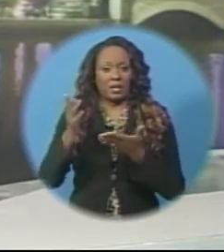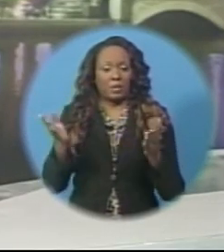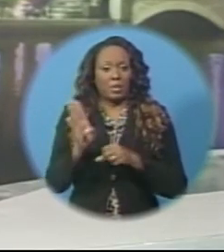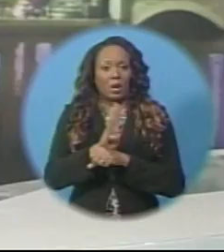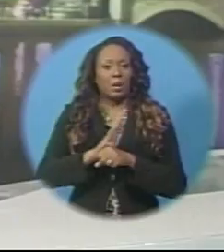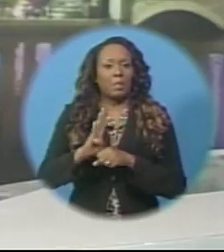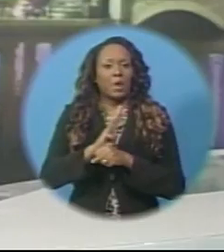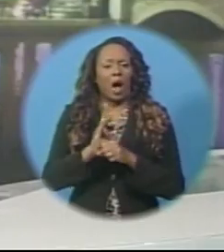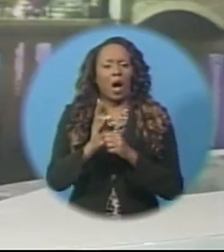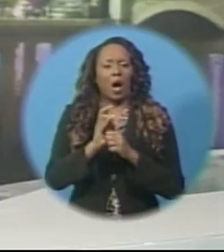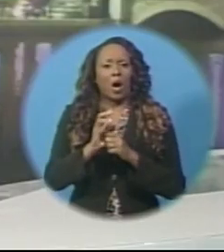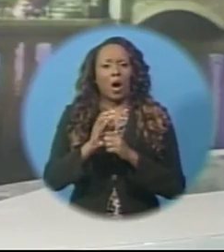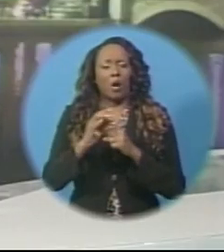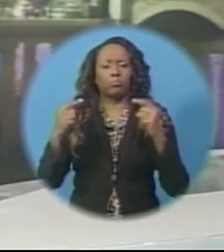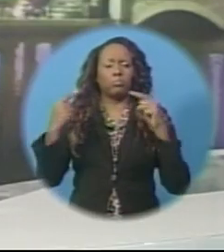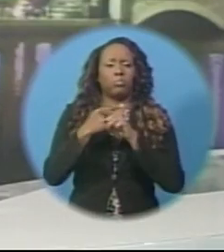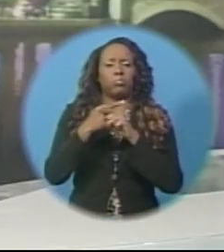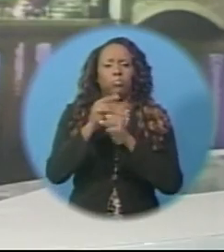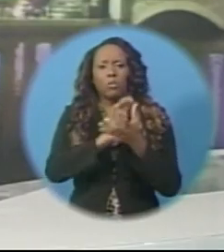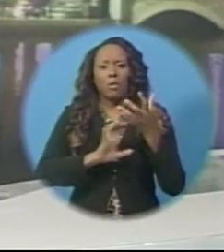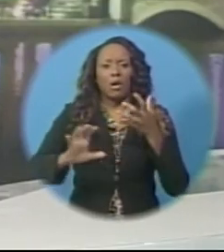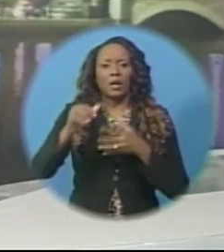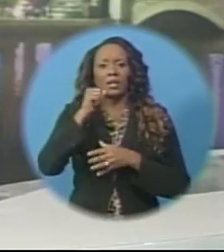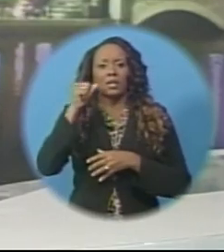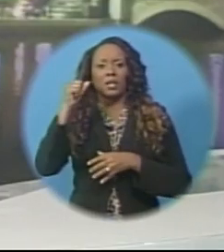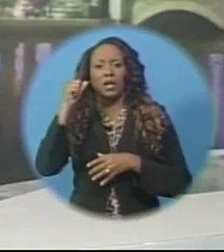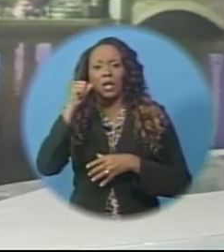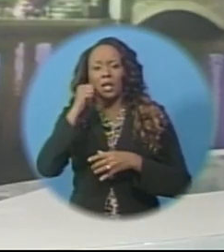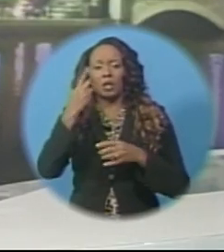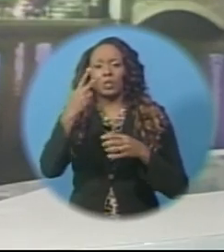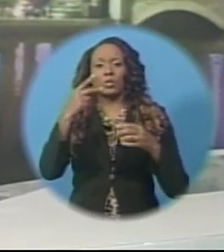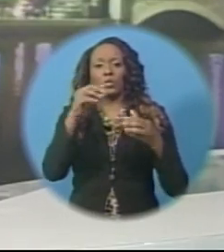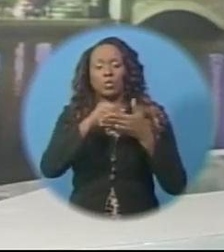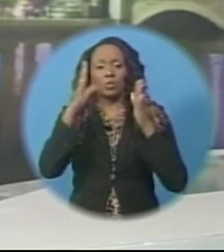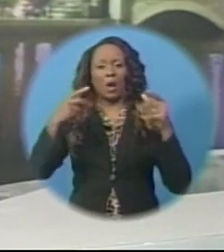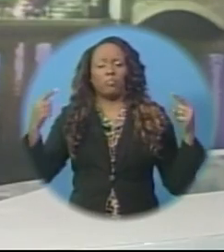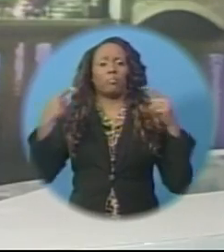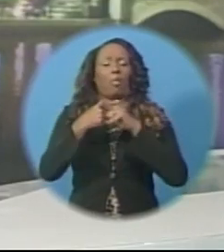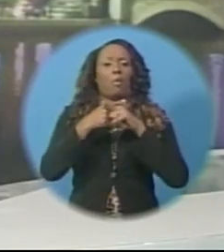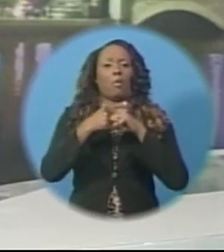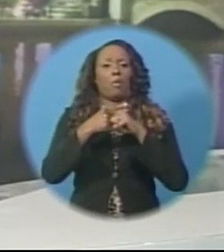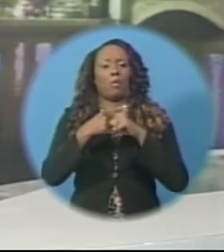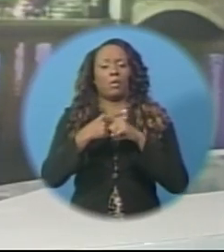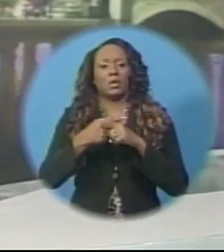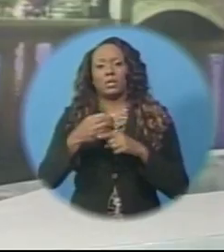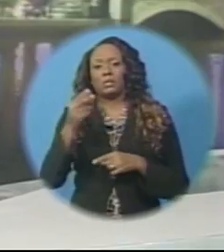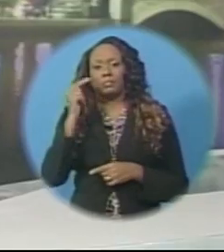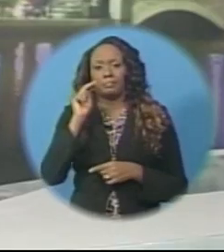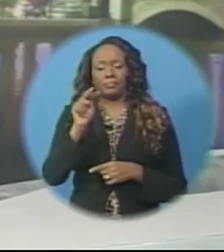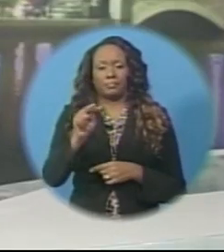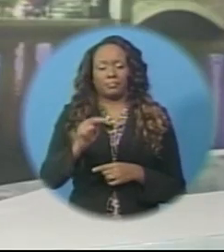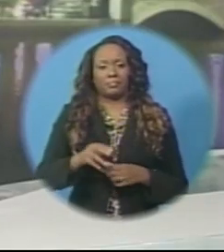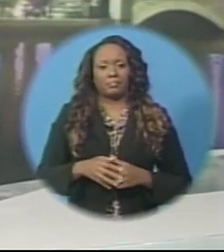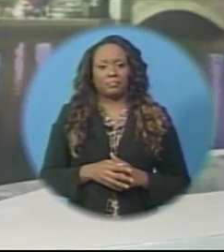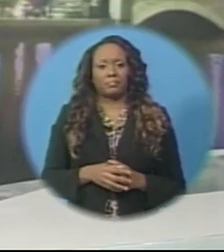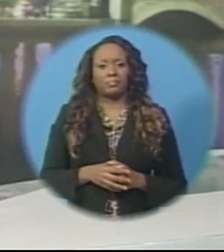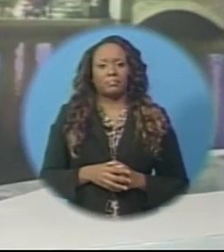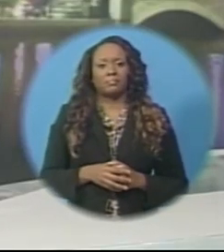was thrown into chaos yesterday during a violent altercation between 2 students. Kareem Smith has that